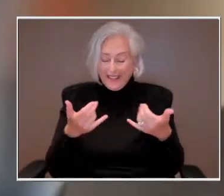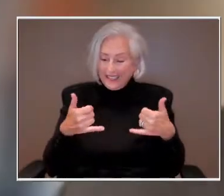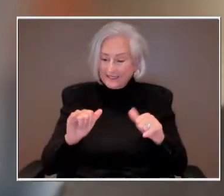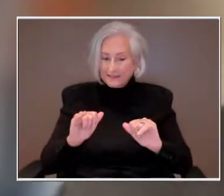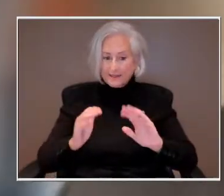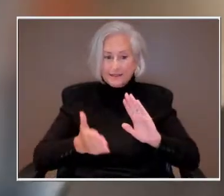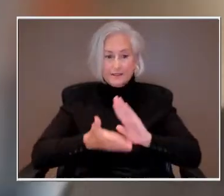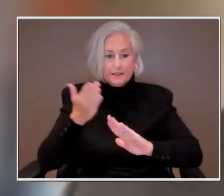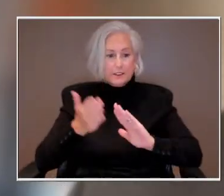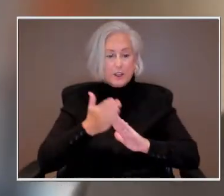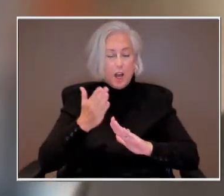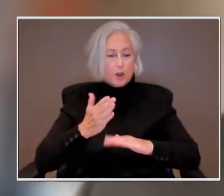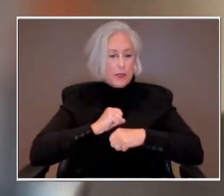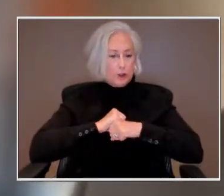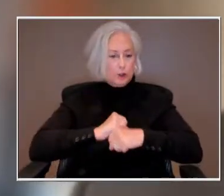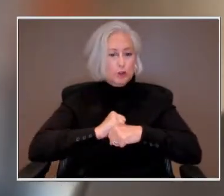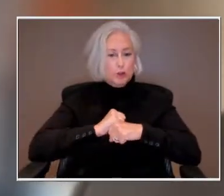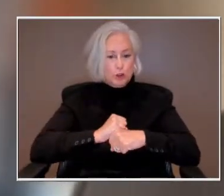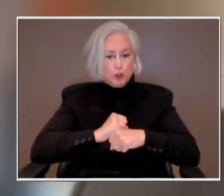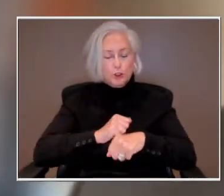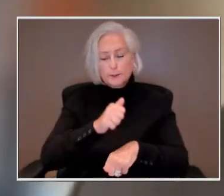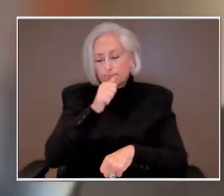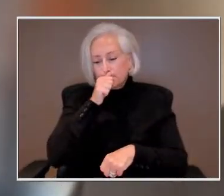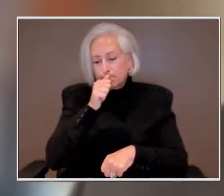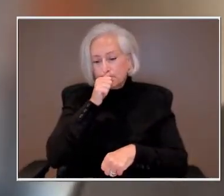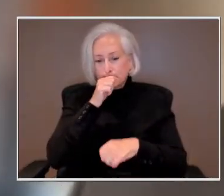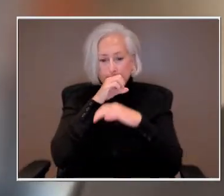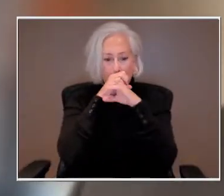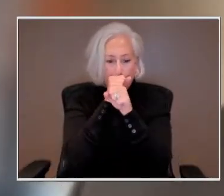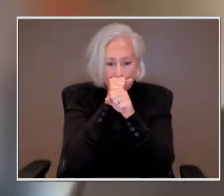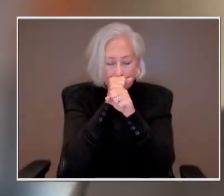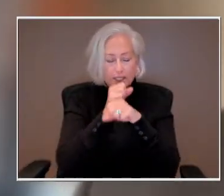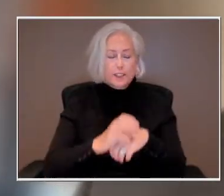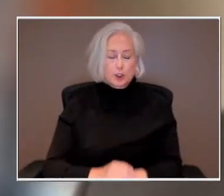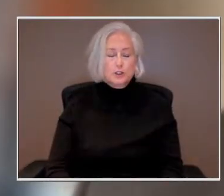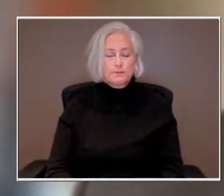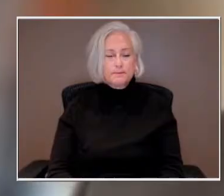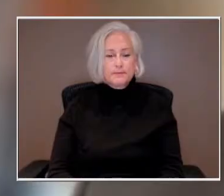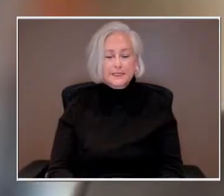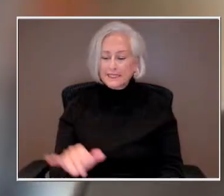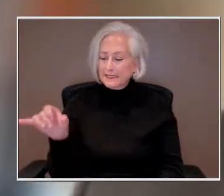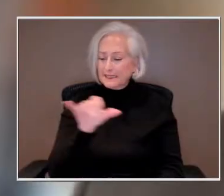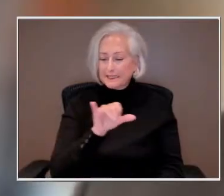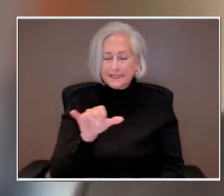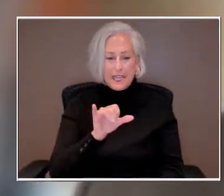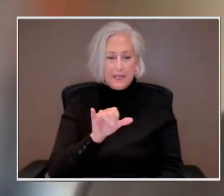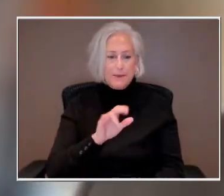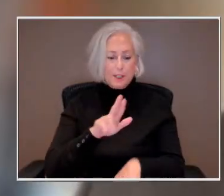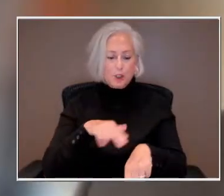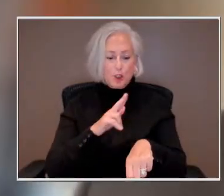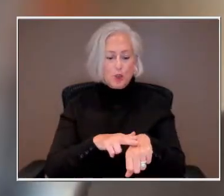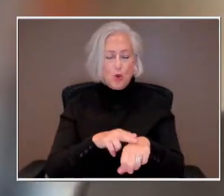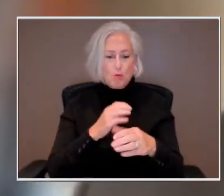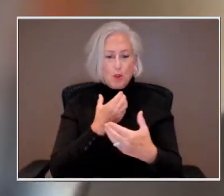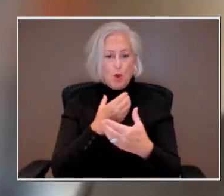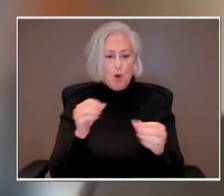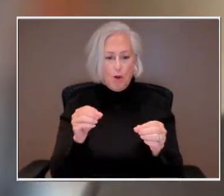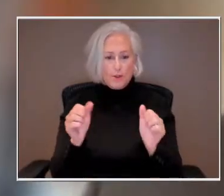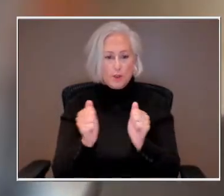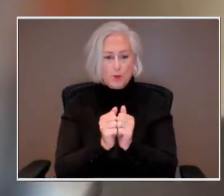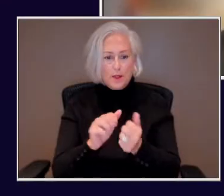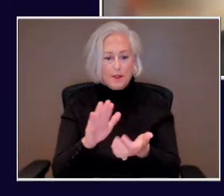of the security of information and patient identification as it would in a physical office with paper